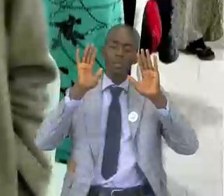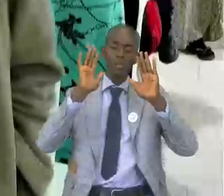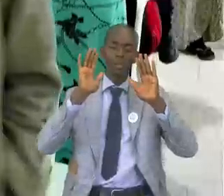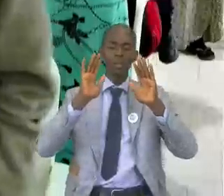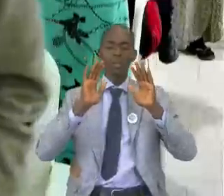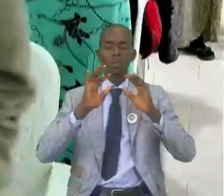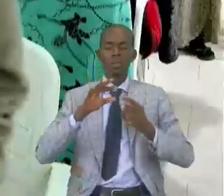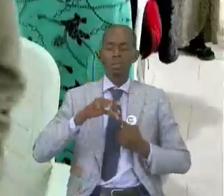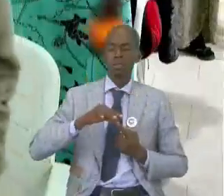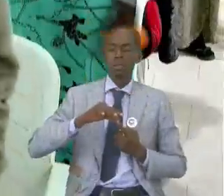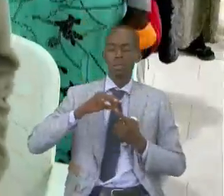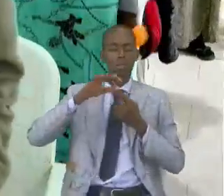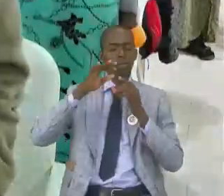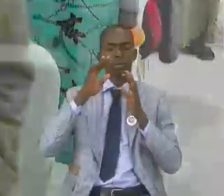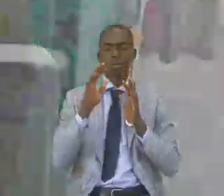exceptional.